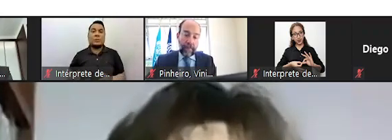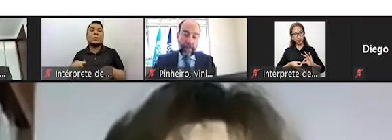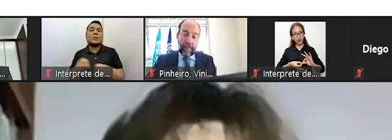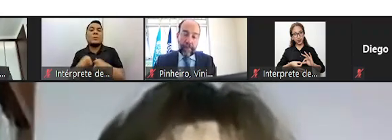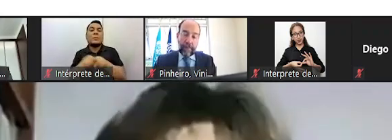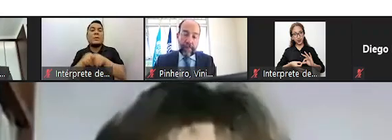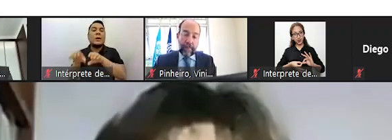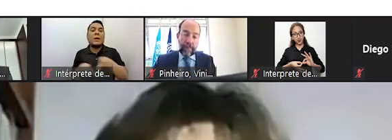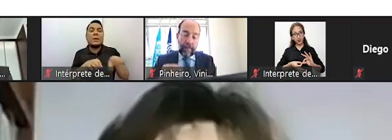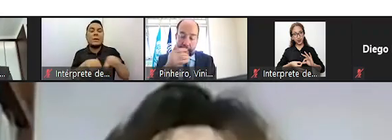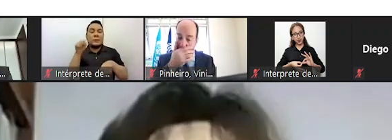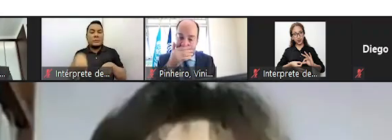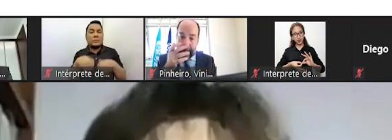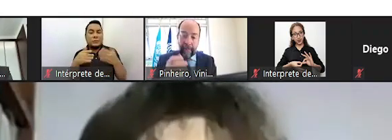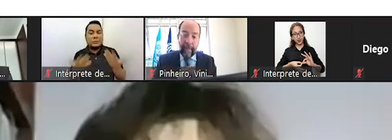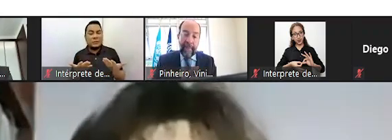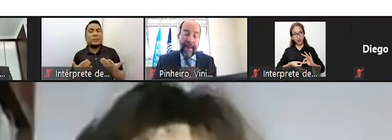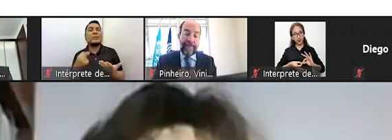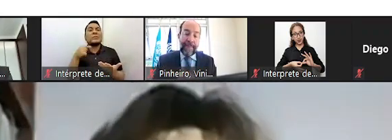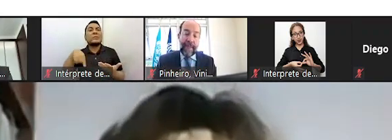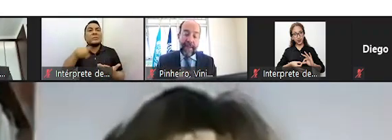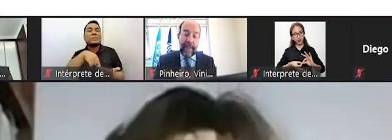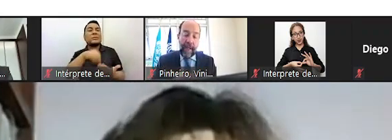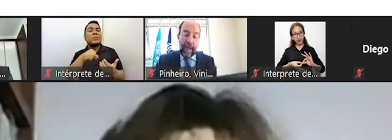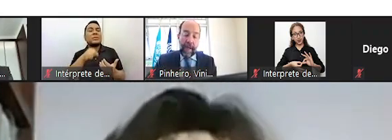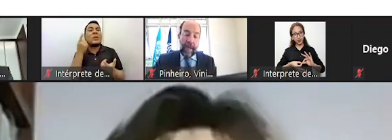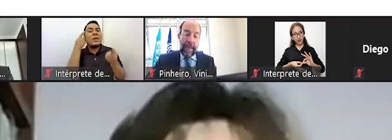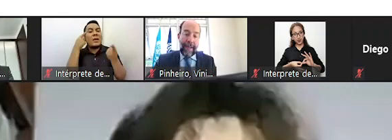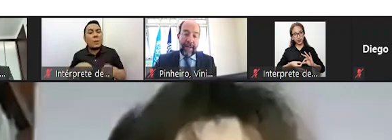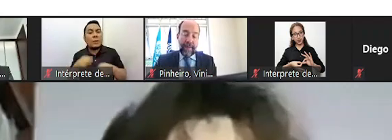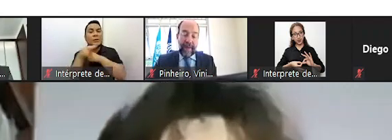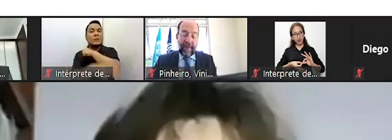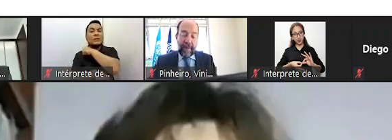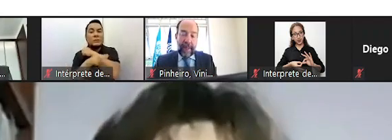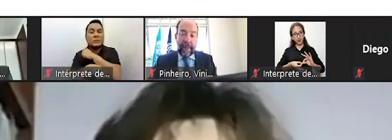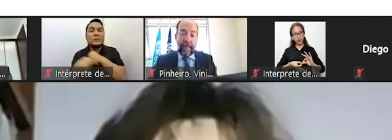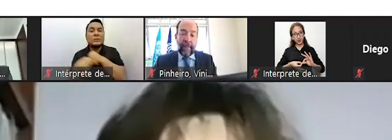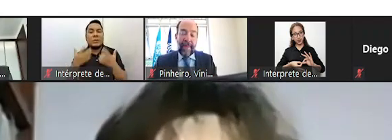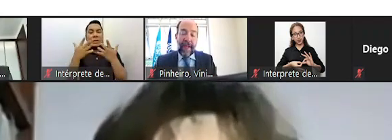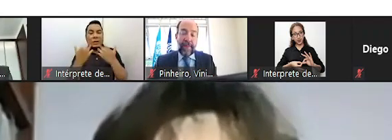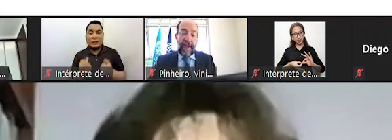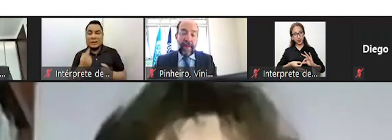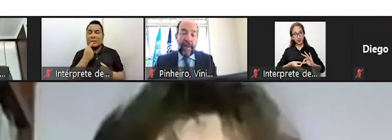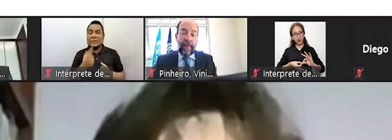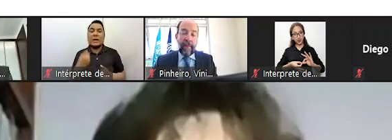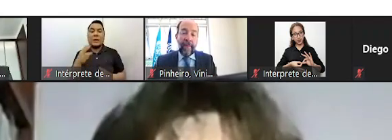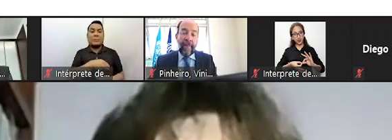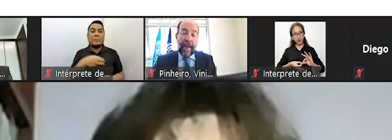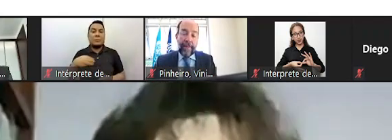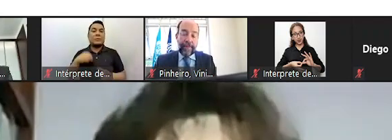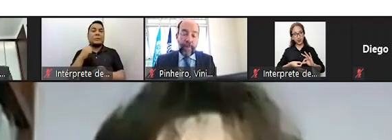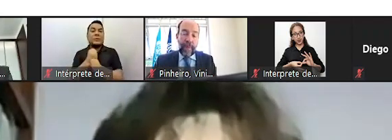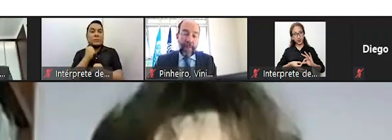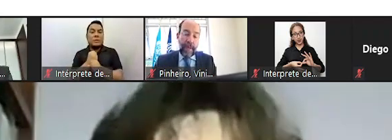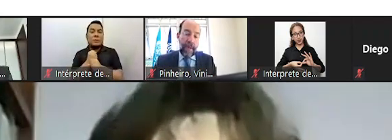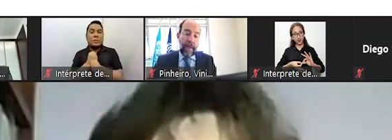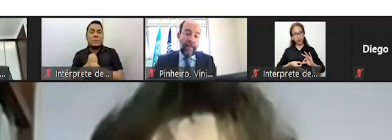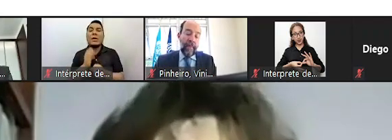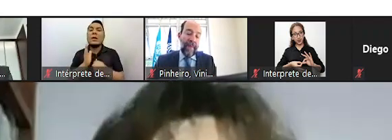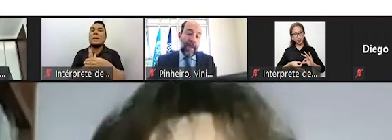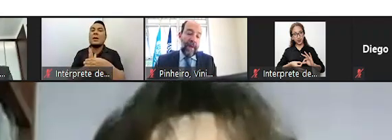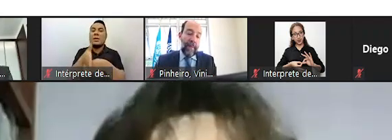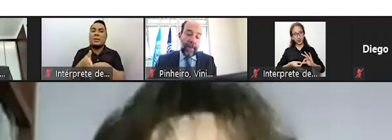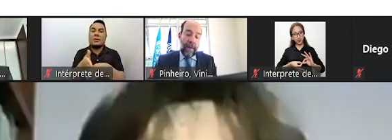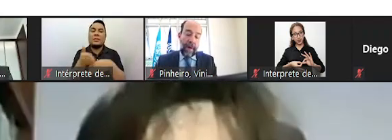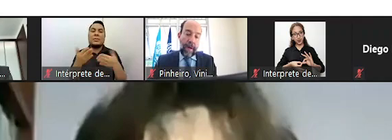public policies as we are doing in this forum as we're doing it in the national agreement and we would like to be in the